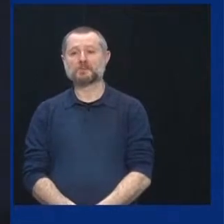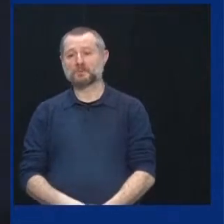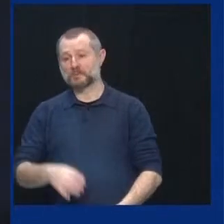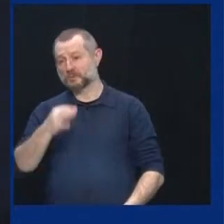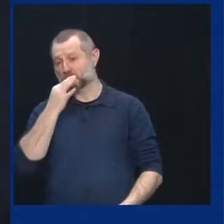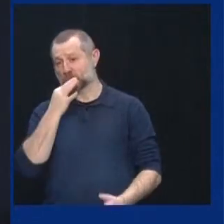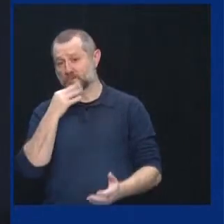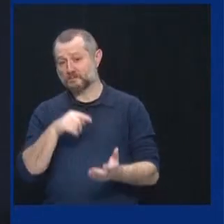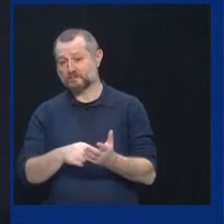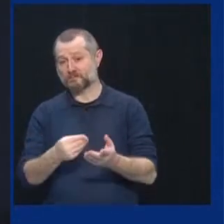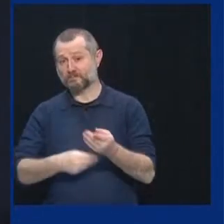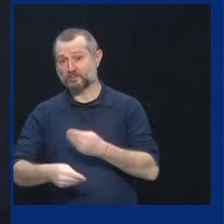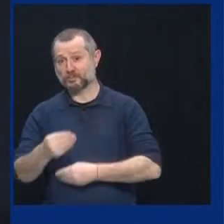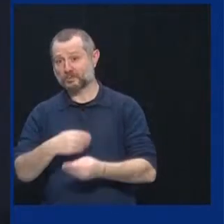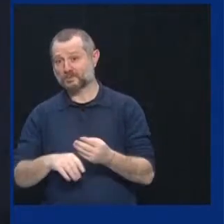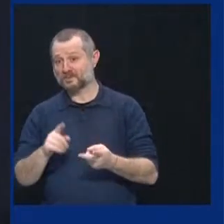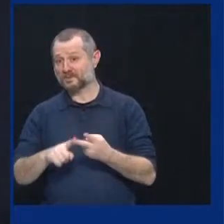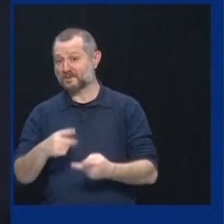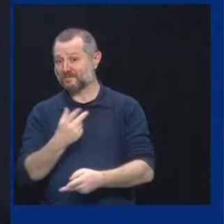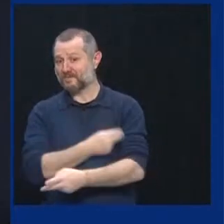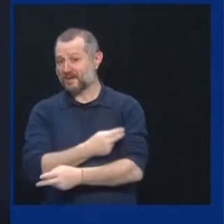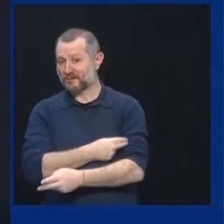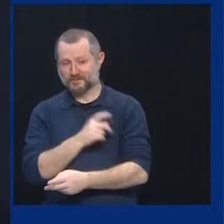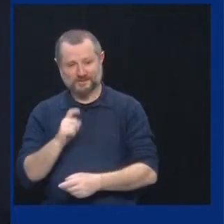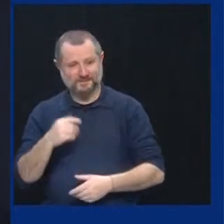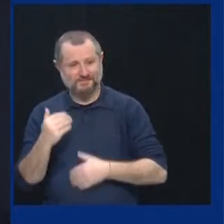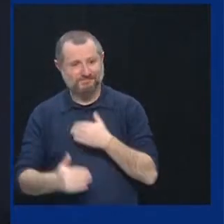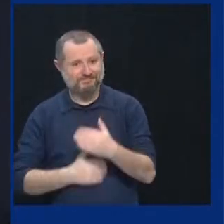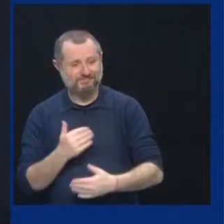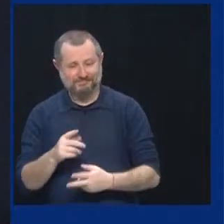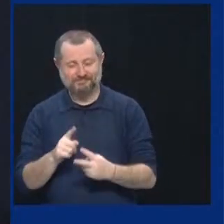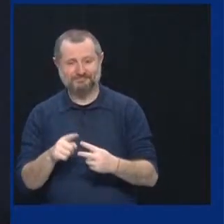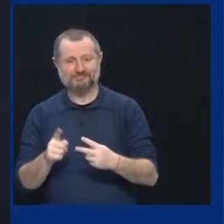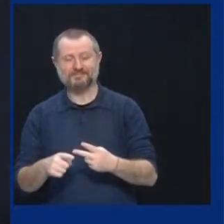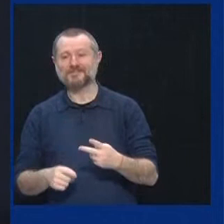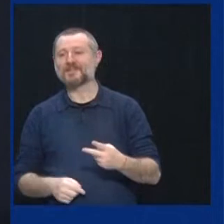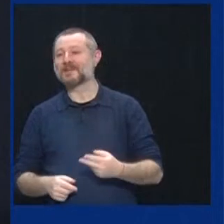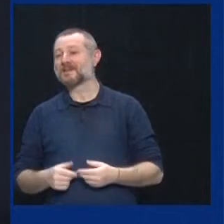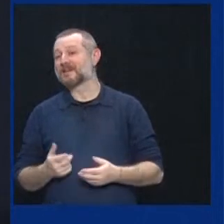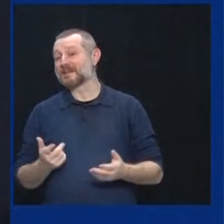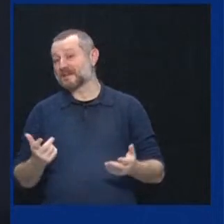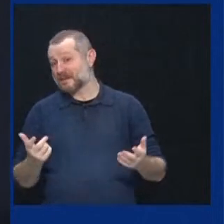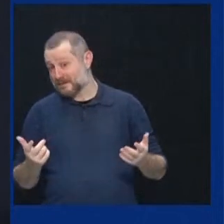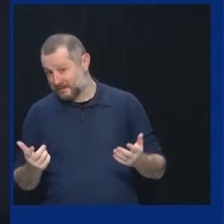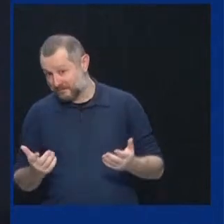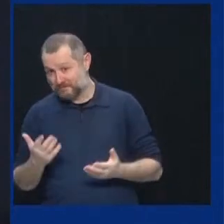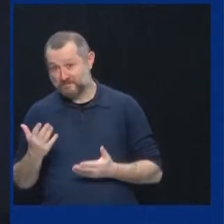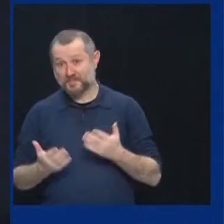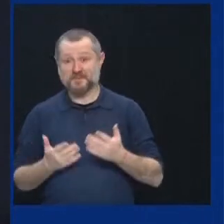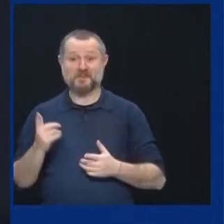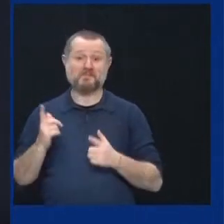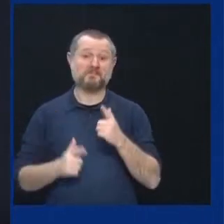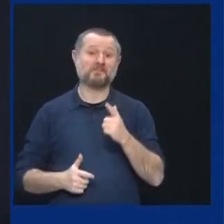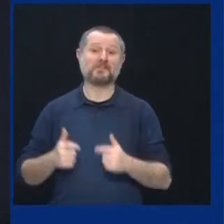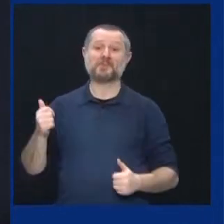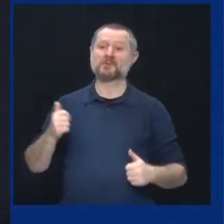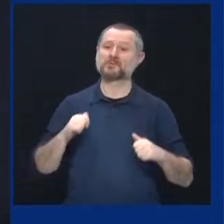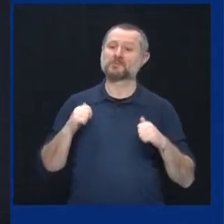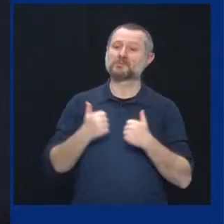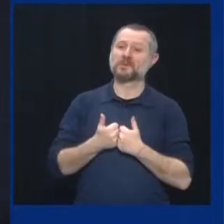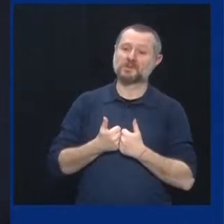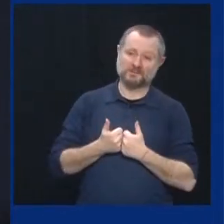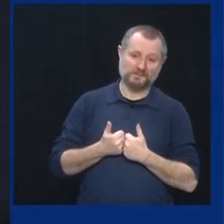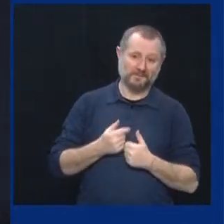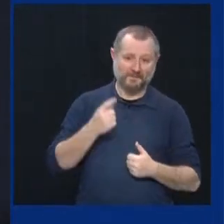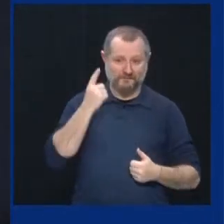We have to do vaccines. And then we face probably the greatest challenge that this state has faced in